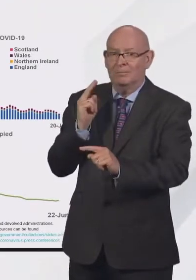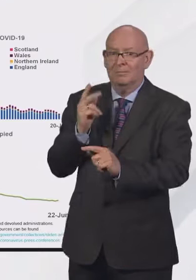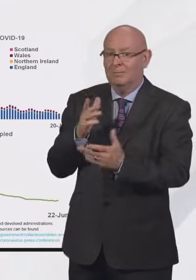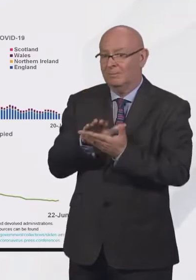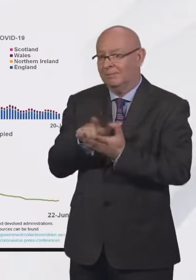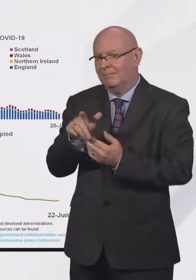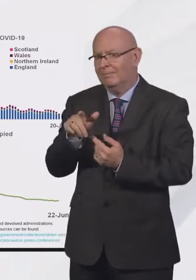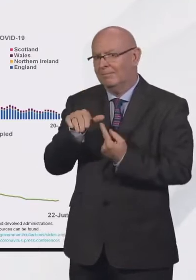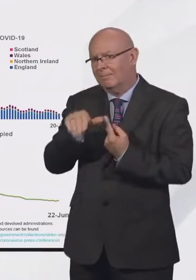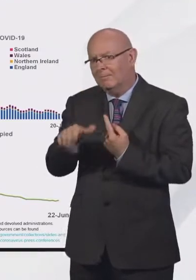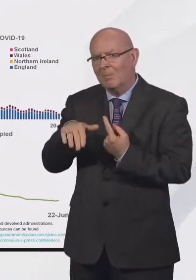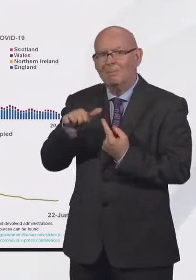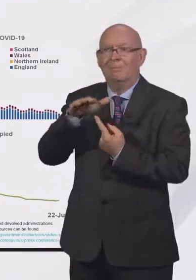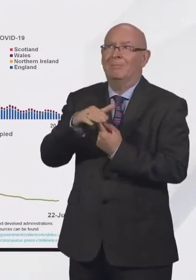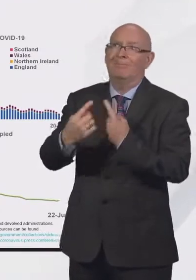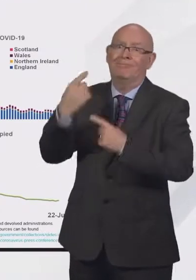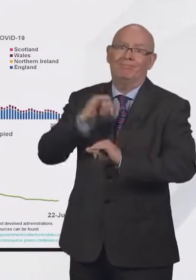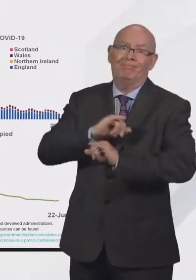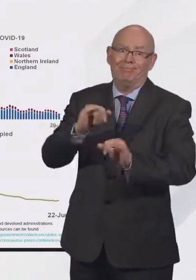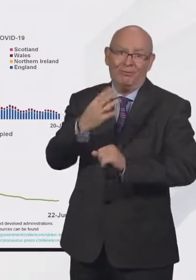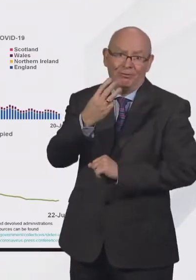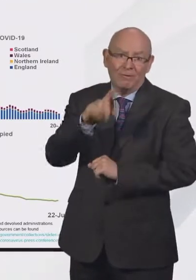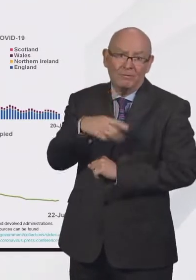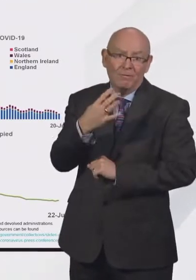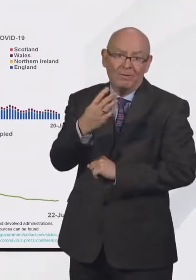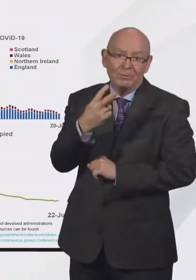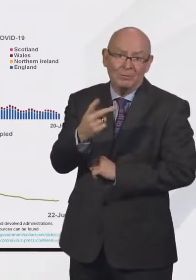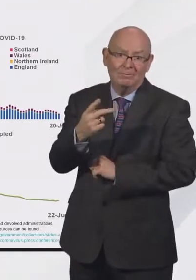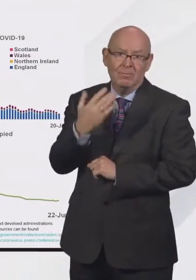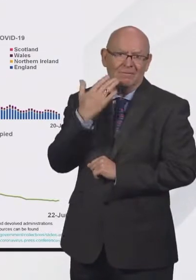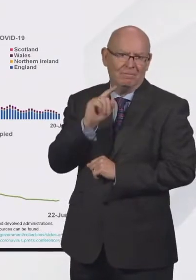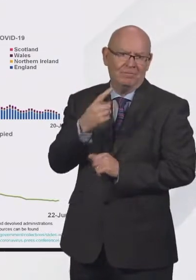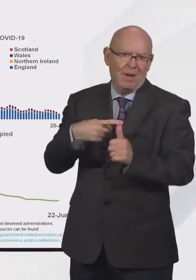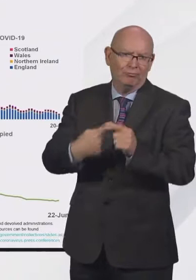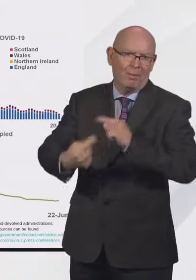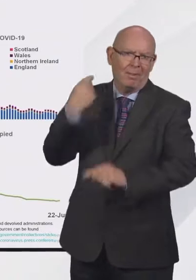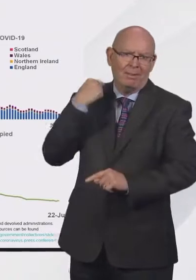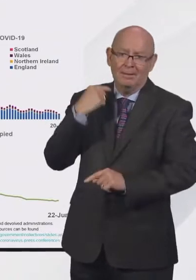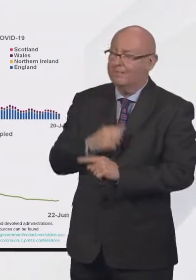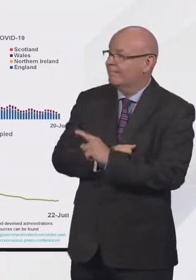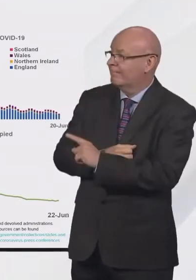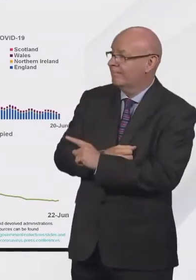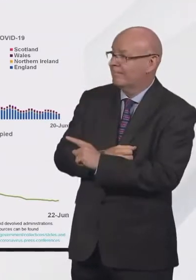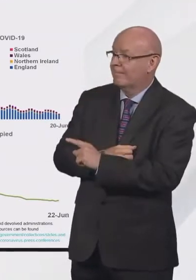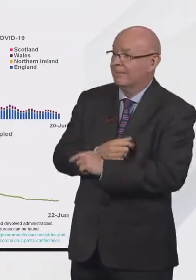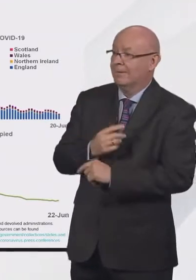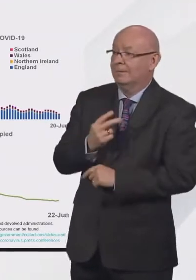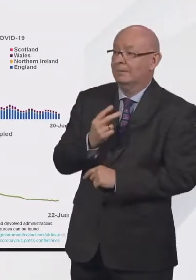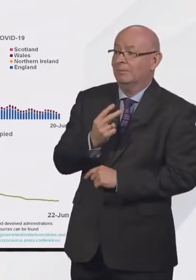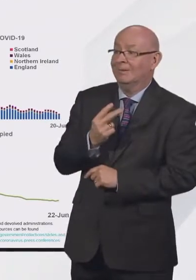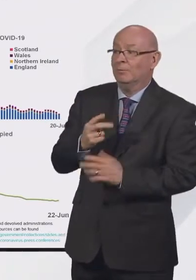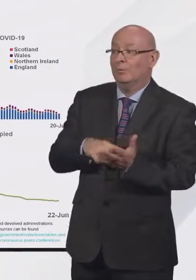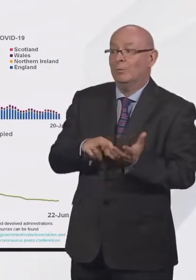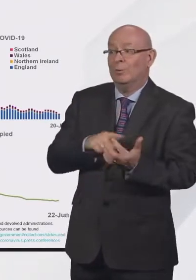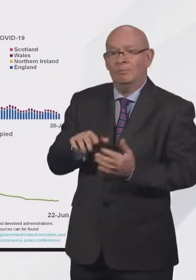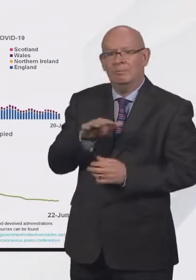with coronavirus were in mechanical ventilation beds in the UK, down from 513 2 weeks